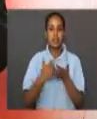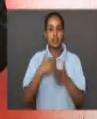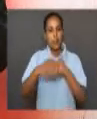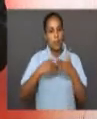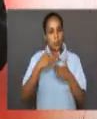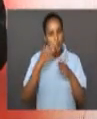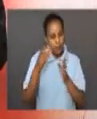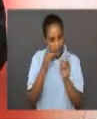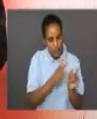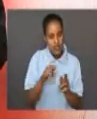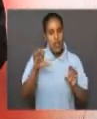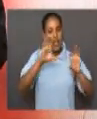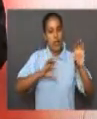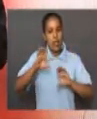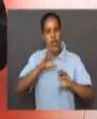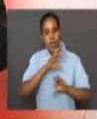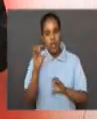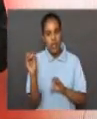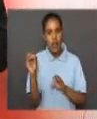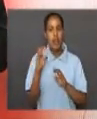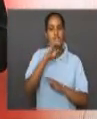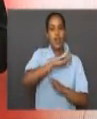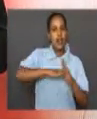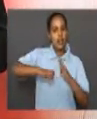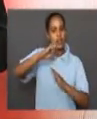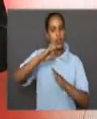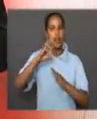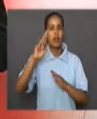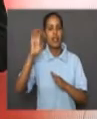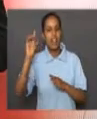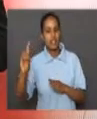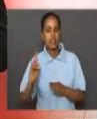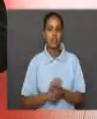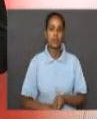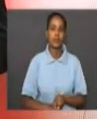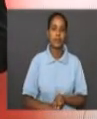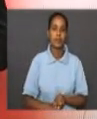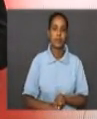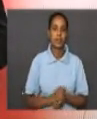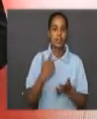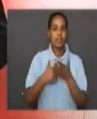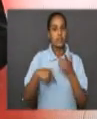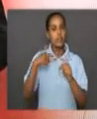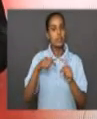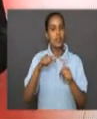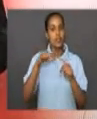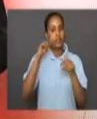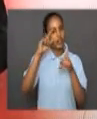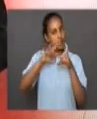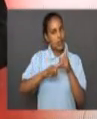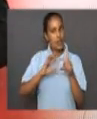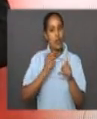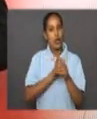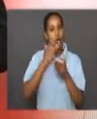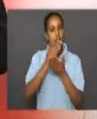These methods are chemical and electrolytic reduction. This brings us to the end of